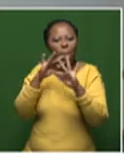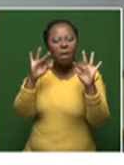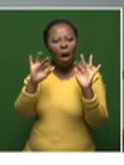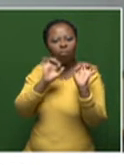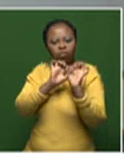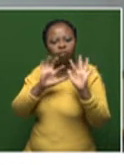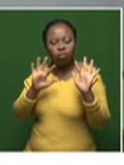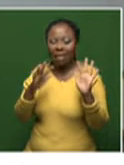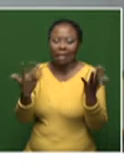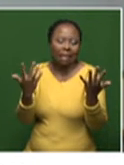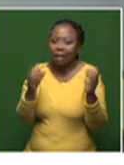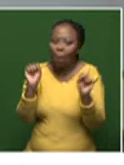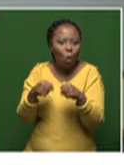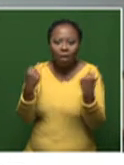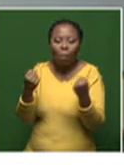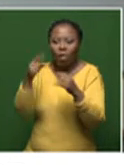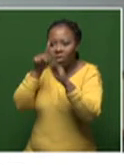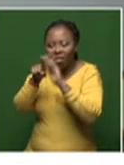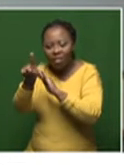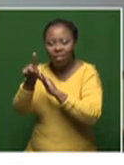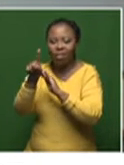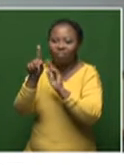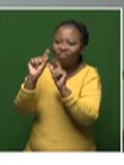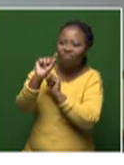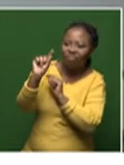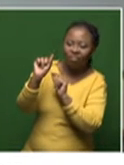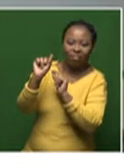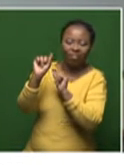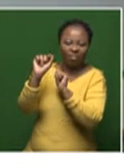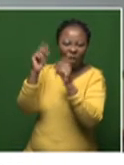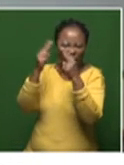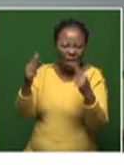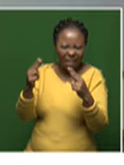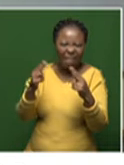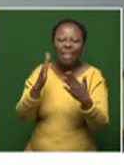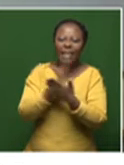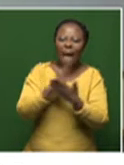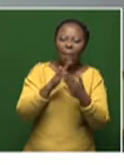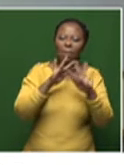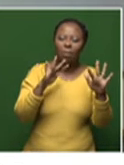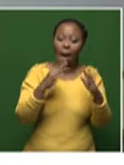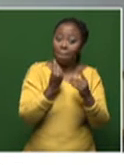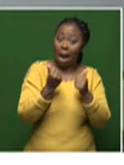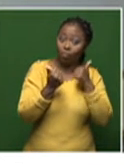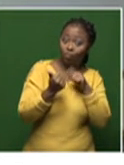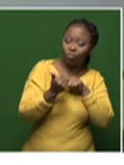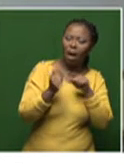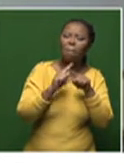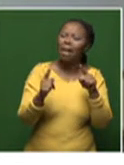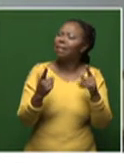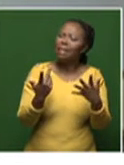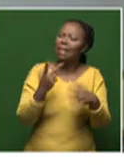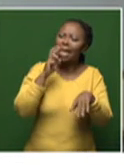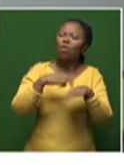is almost impossible. And even if you have the money, a lot of people have to work and don't have the